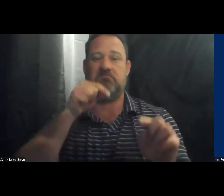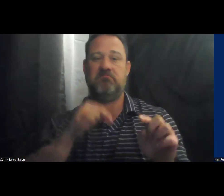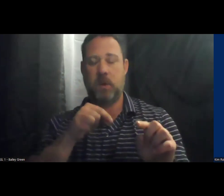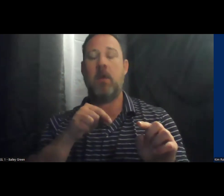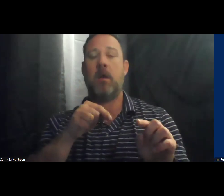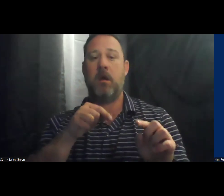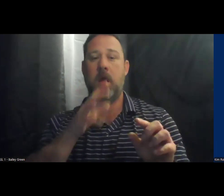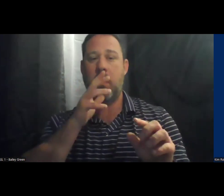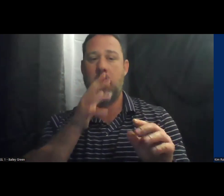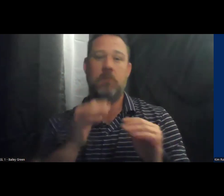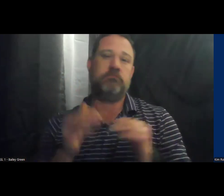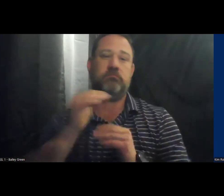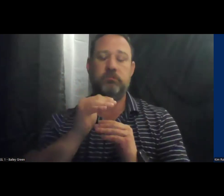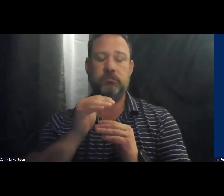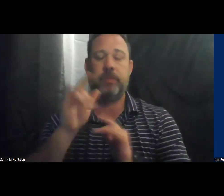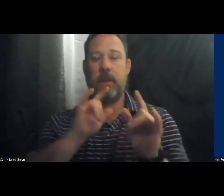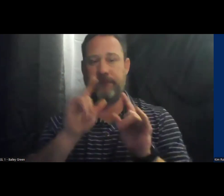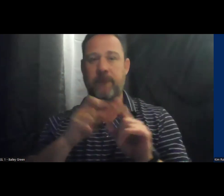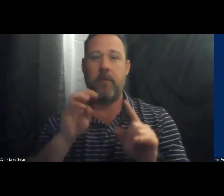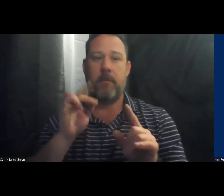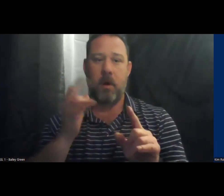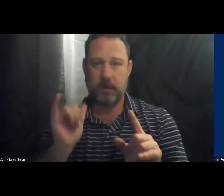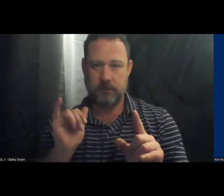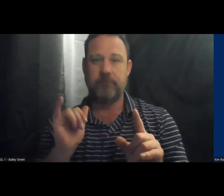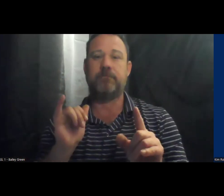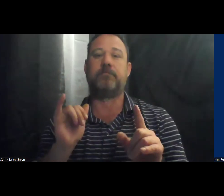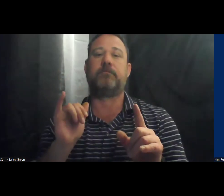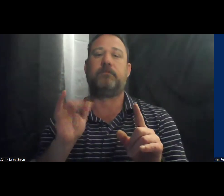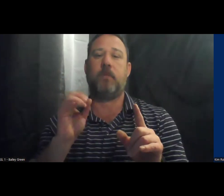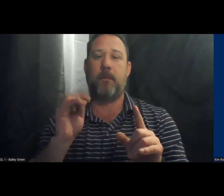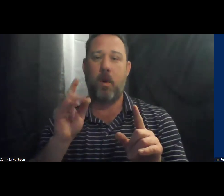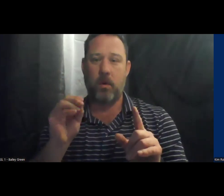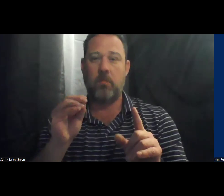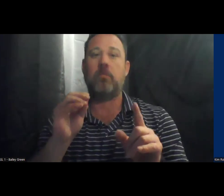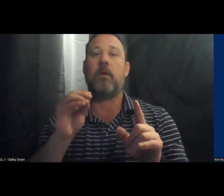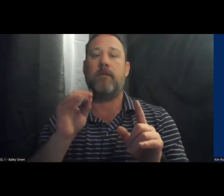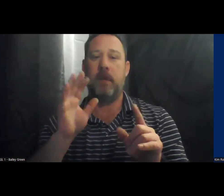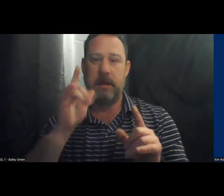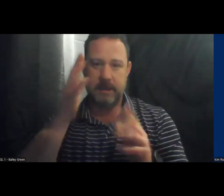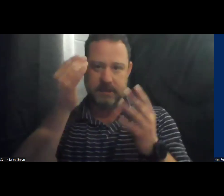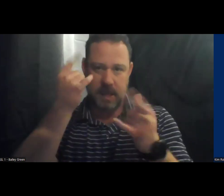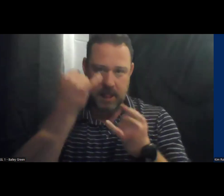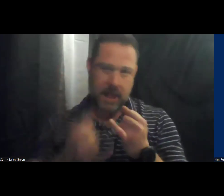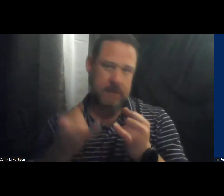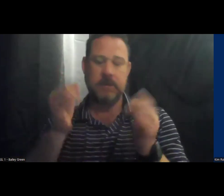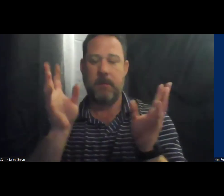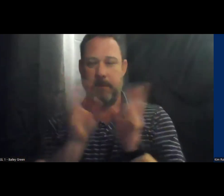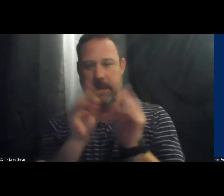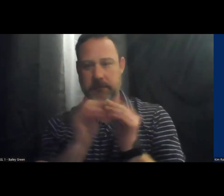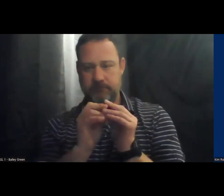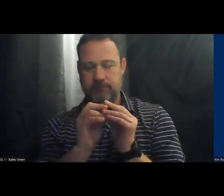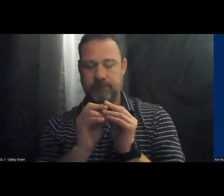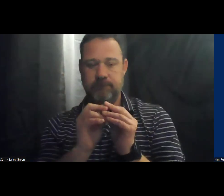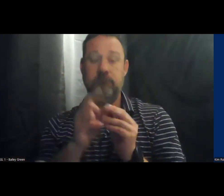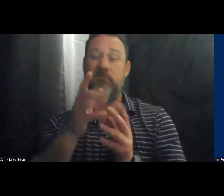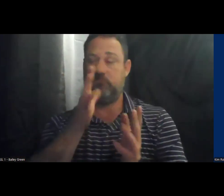and pile on to the love for Marty Emoto on this occasion of being his last DACLAC meeting. He was